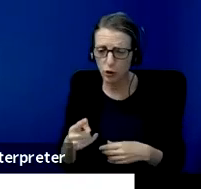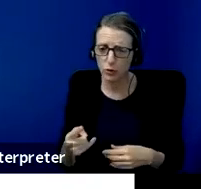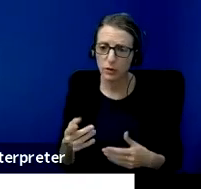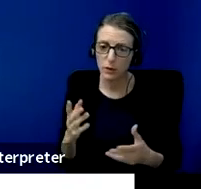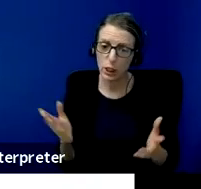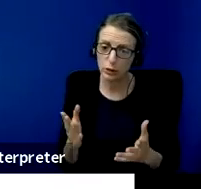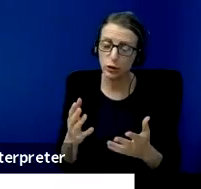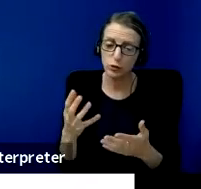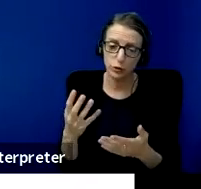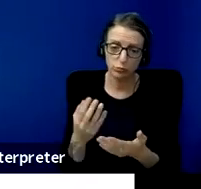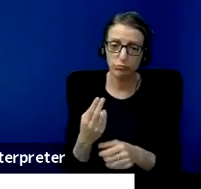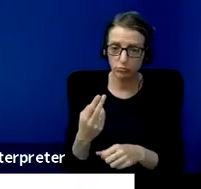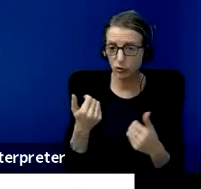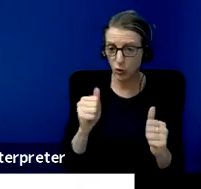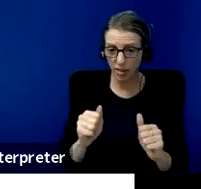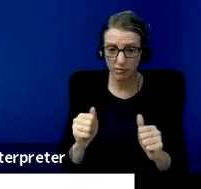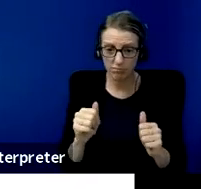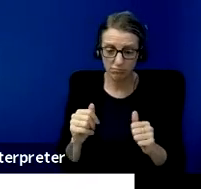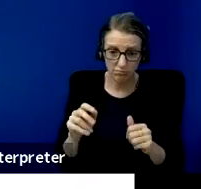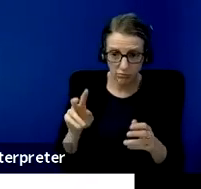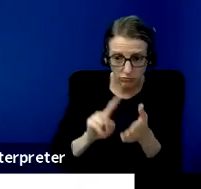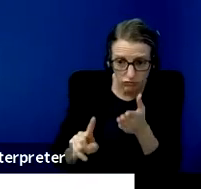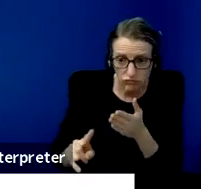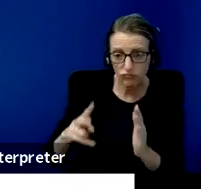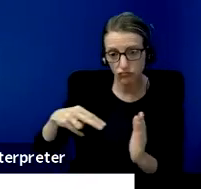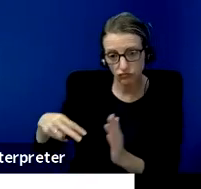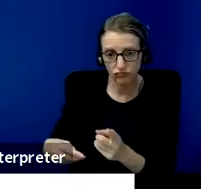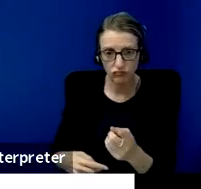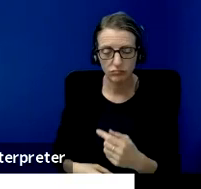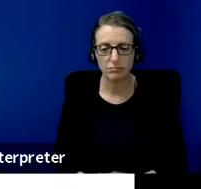them as an instructional tool set.